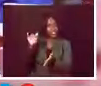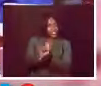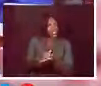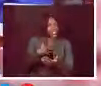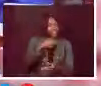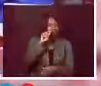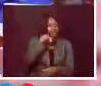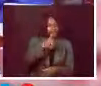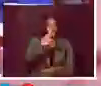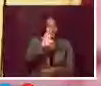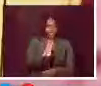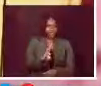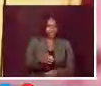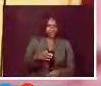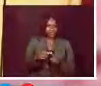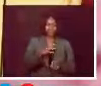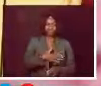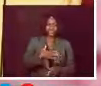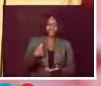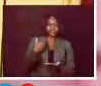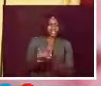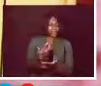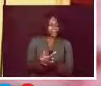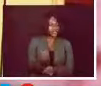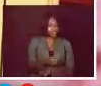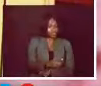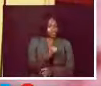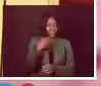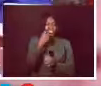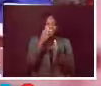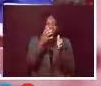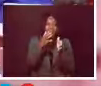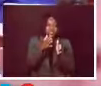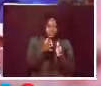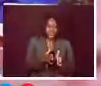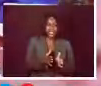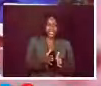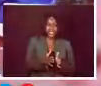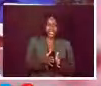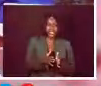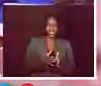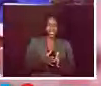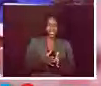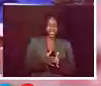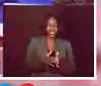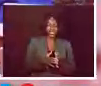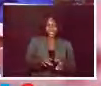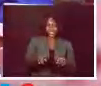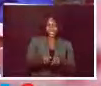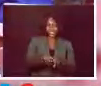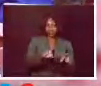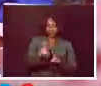0.16. So, colleagues, I want to beg you, if the Speaker has stepped in, like Speaker did in the